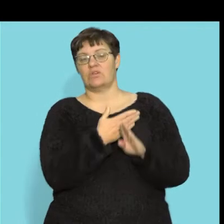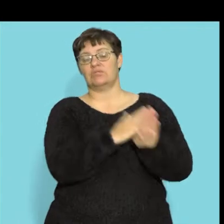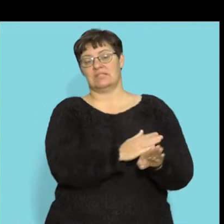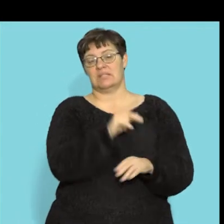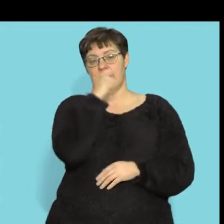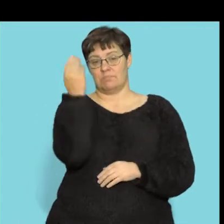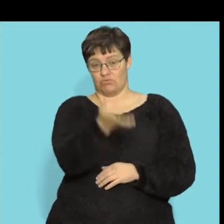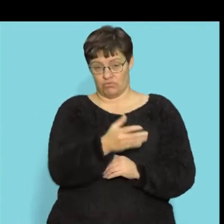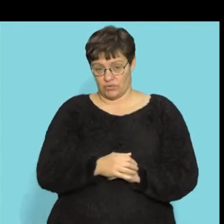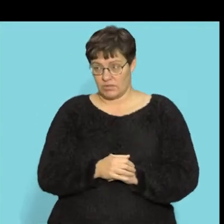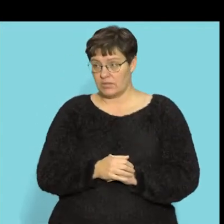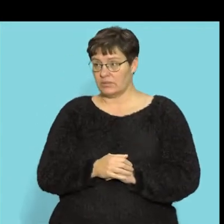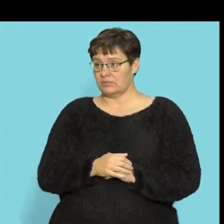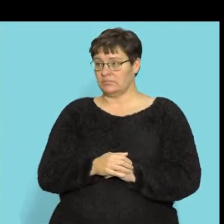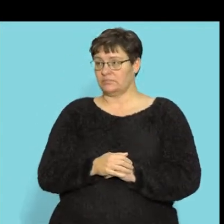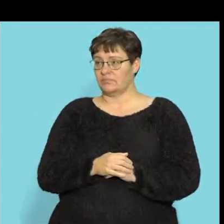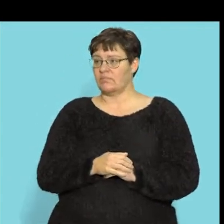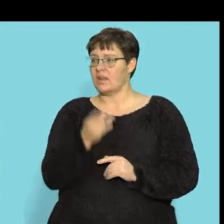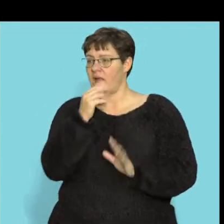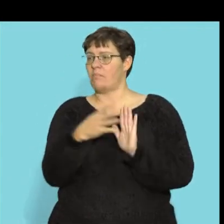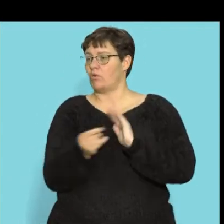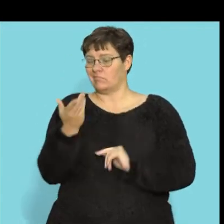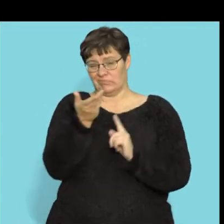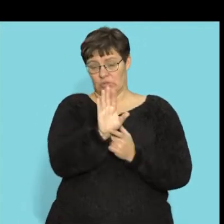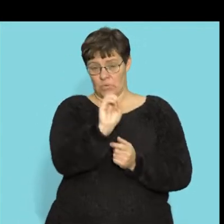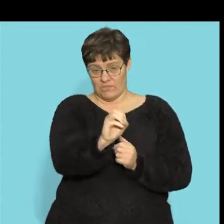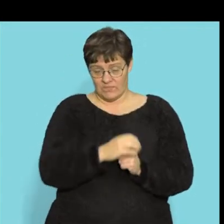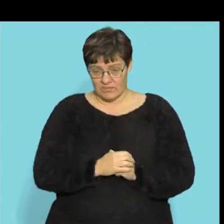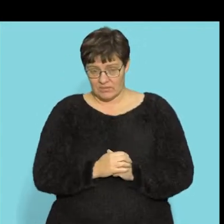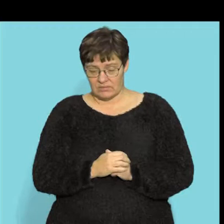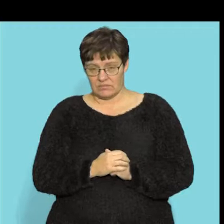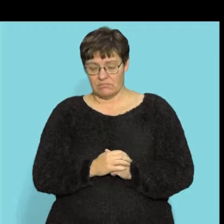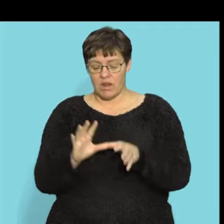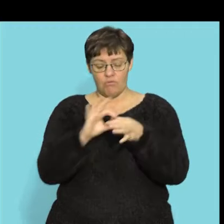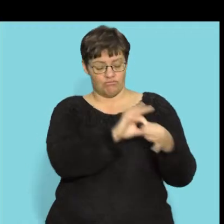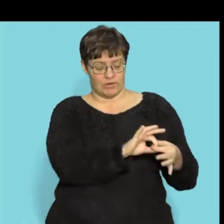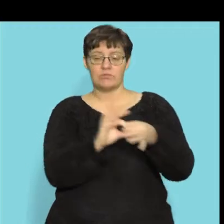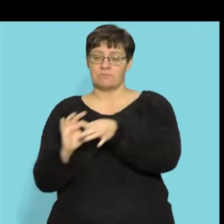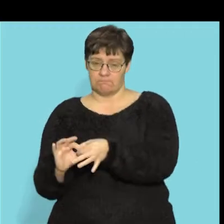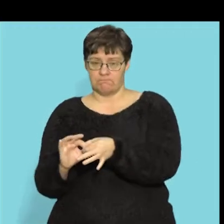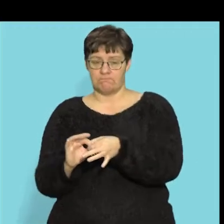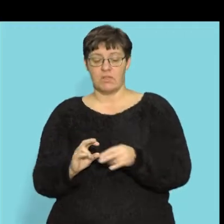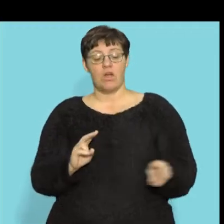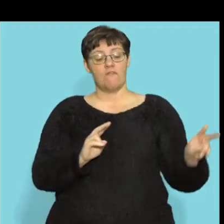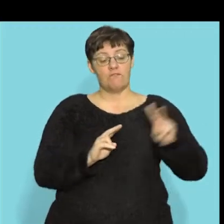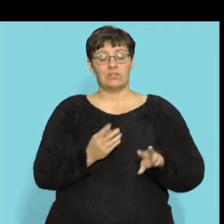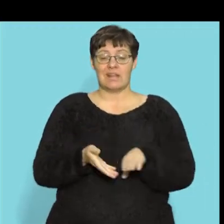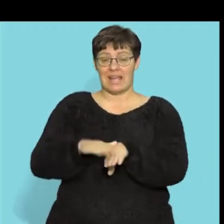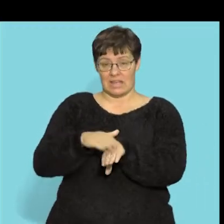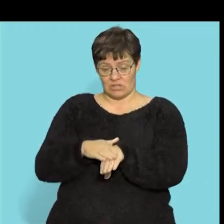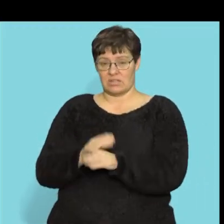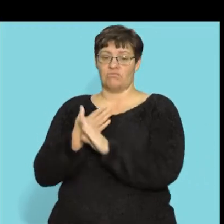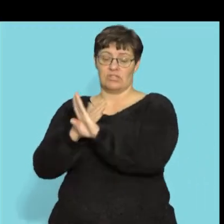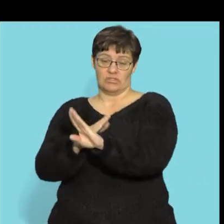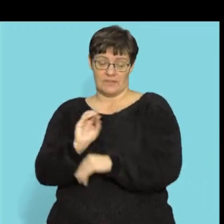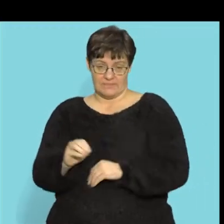charge is actually our resistance, as that model demonstrates there. So there's a relationship that exists between